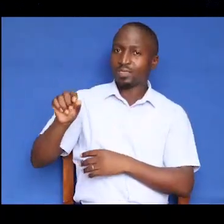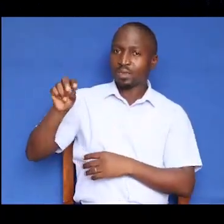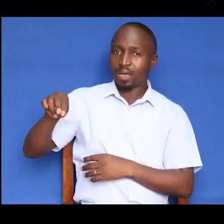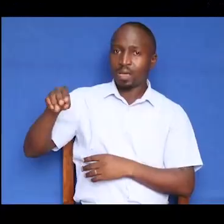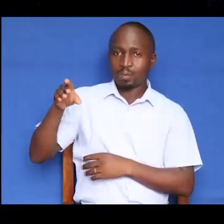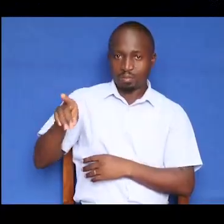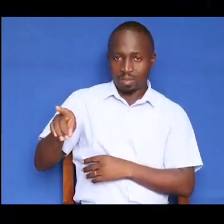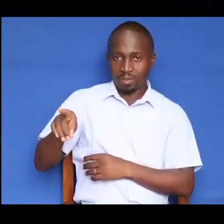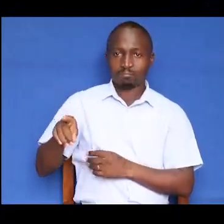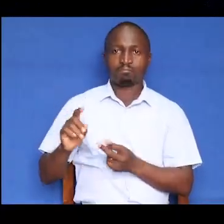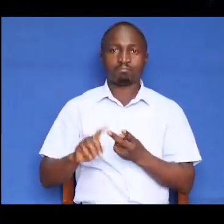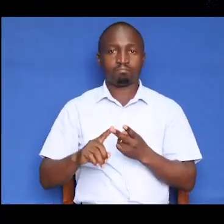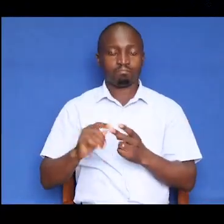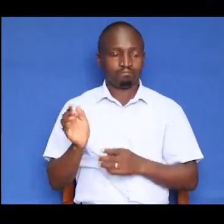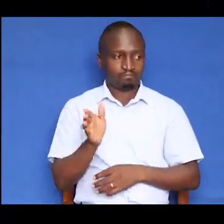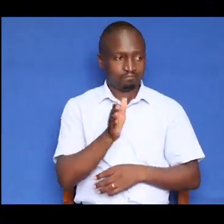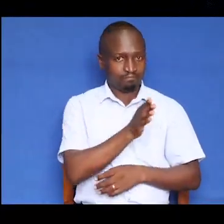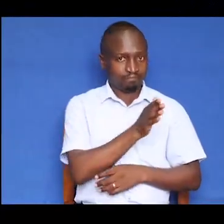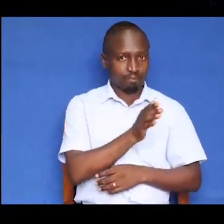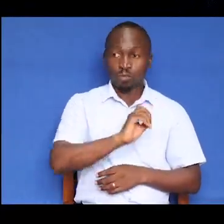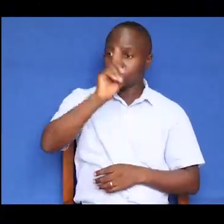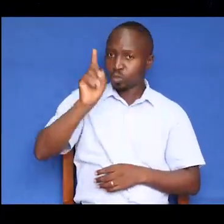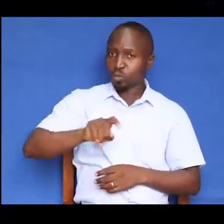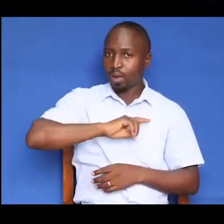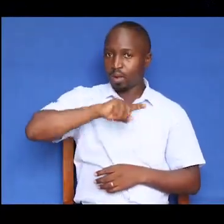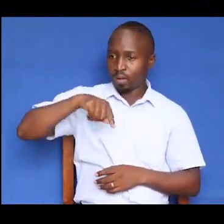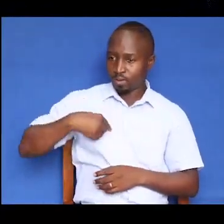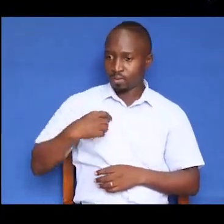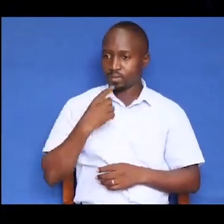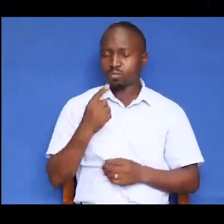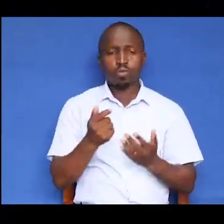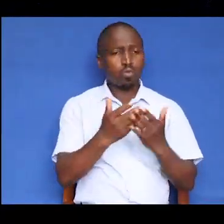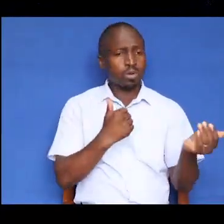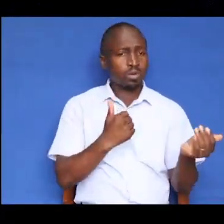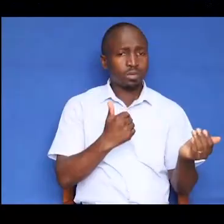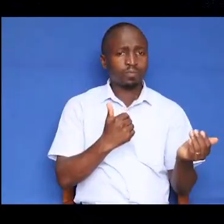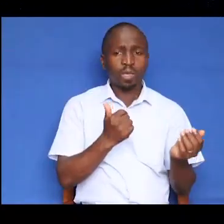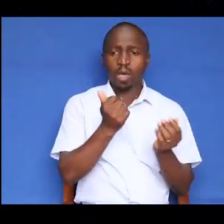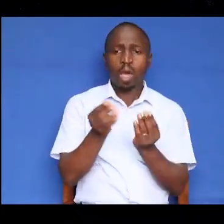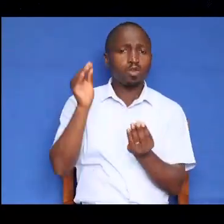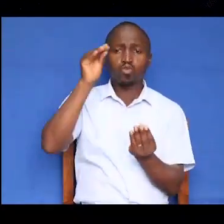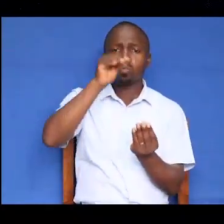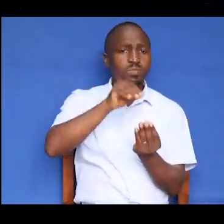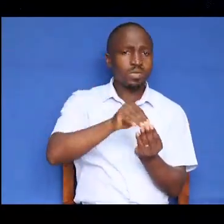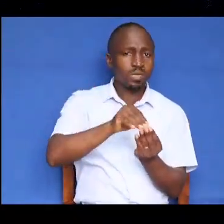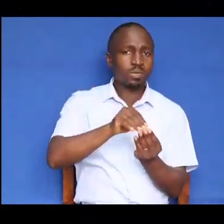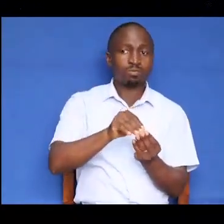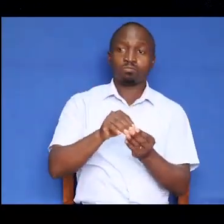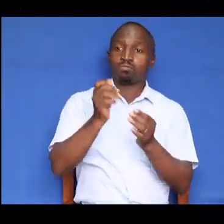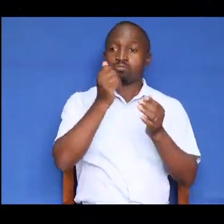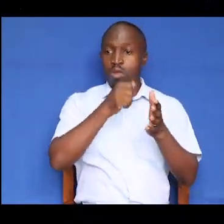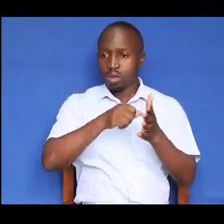But according to our questions, why transfer payment is not added? Why